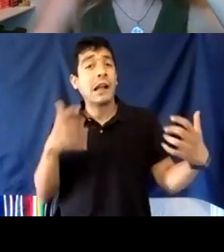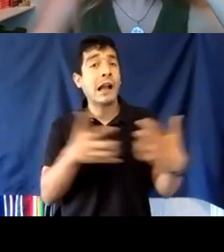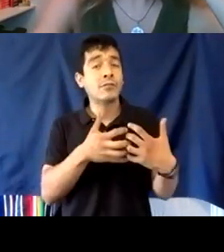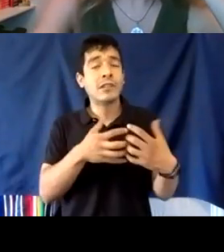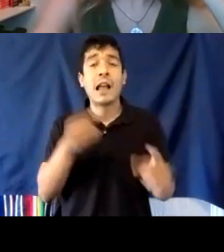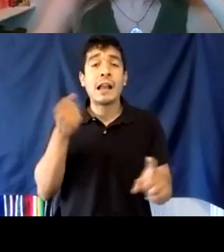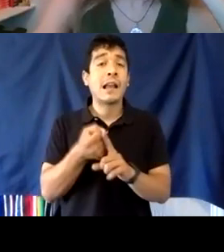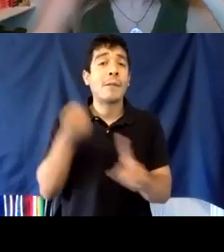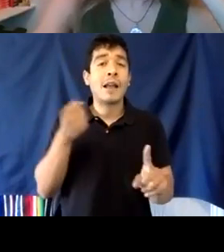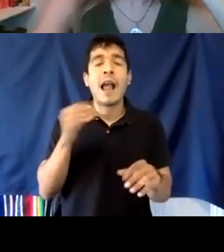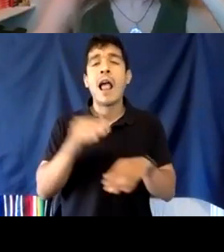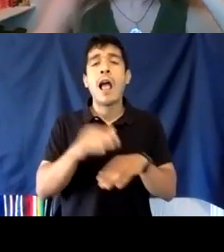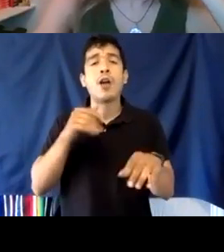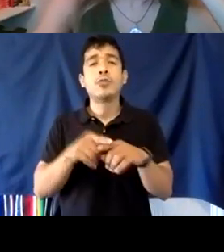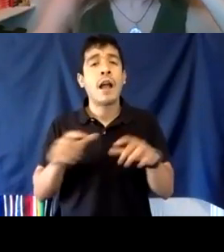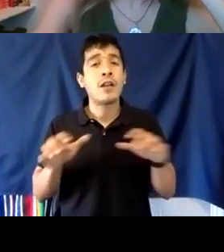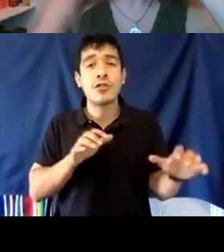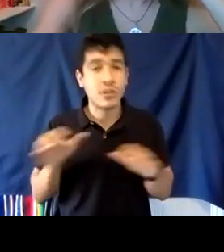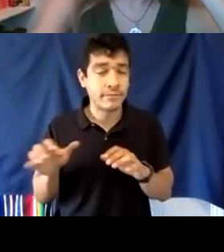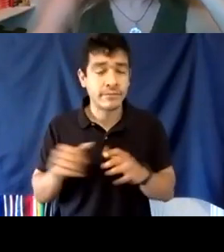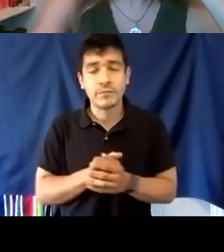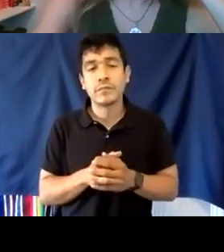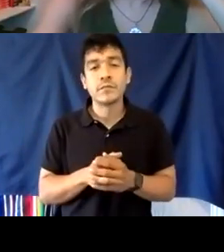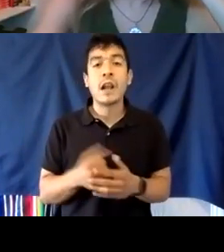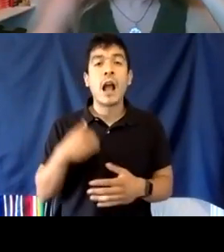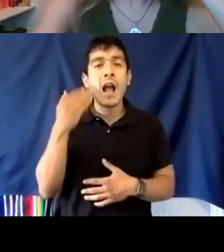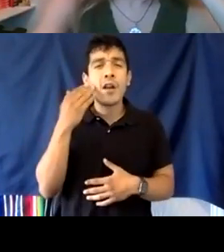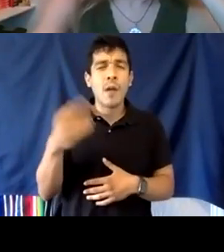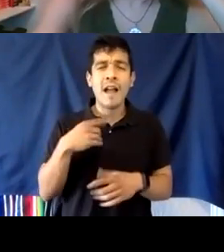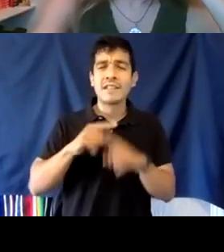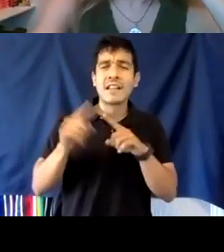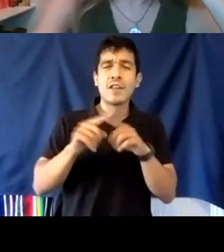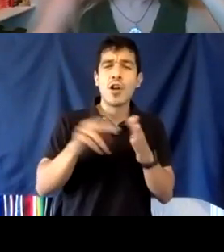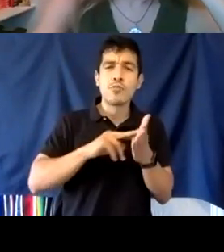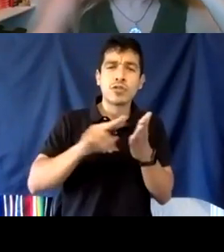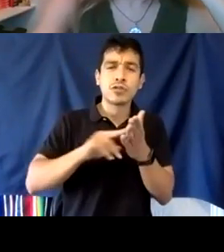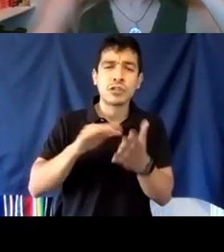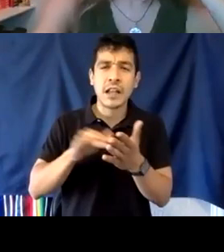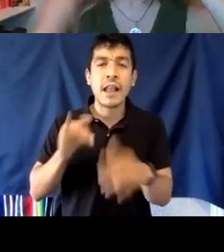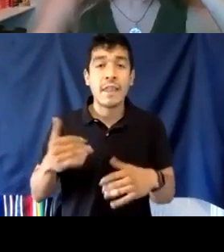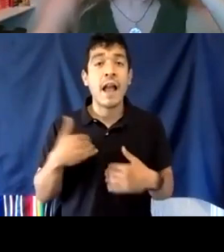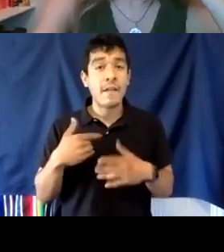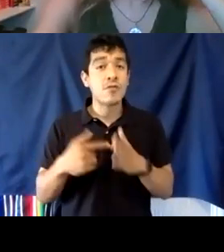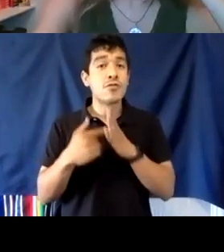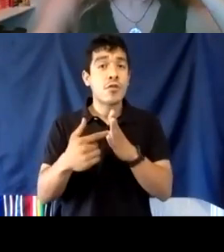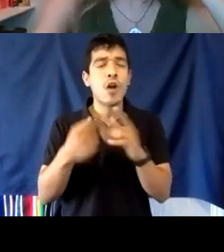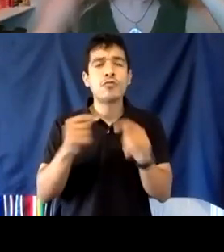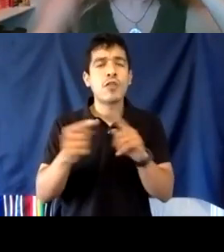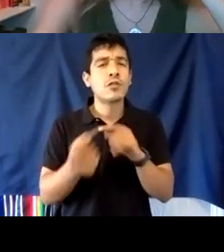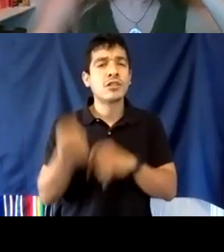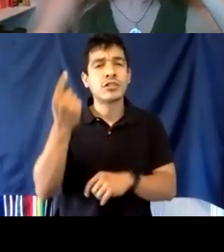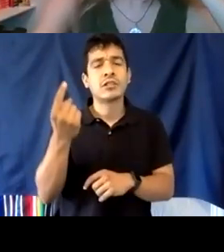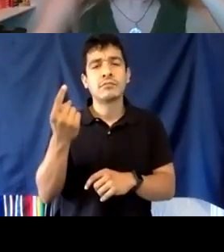know, call to action. And I know that there's been a number of research studies that have, you know, documented and tried to understand, you